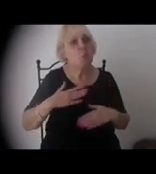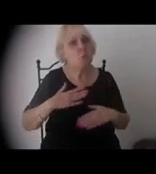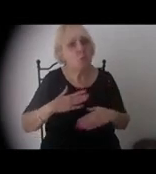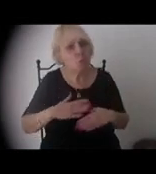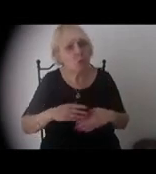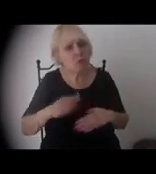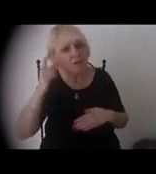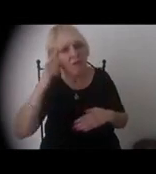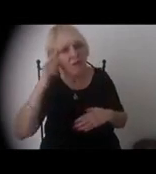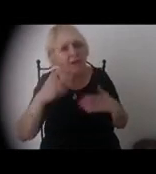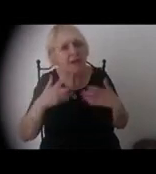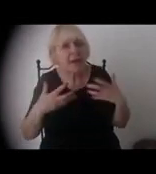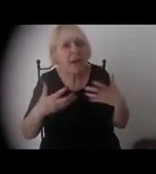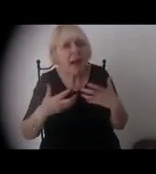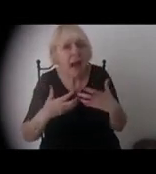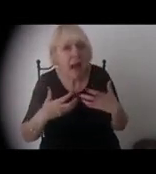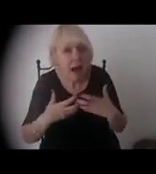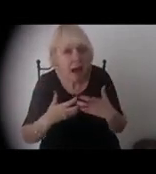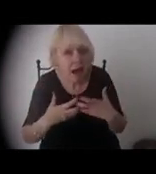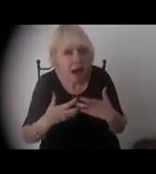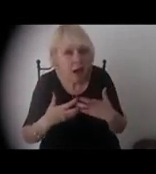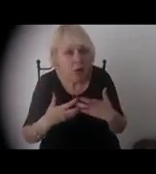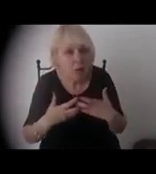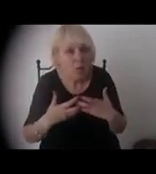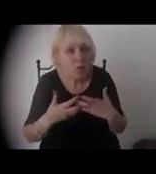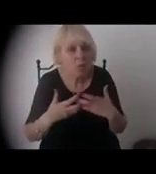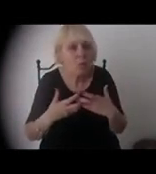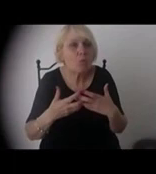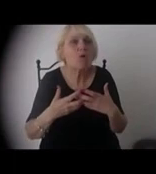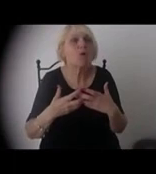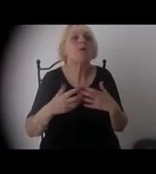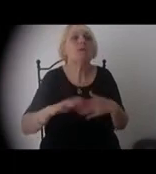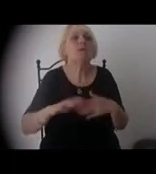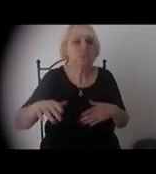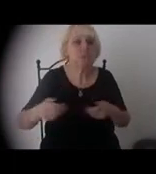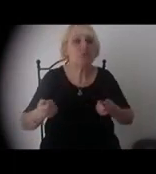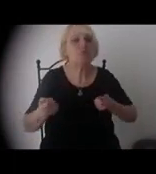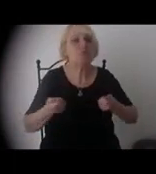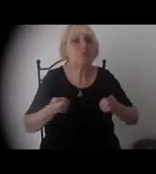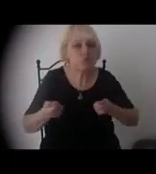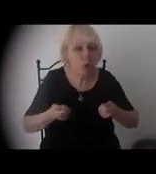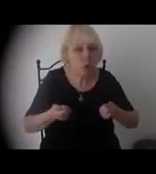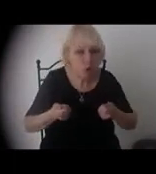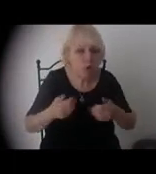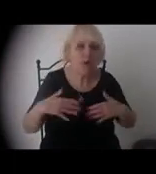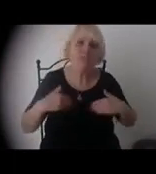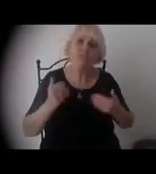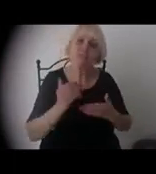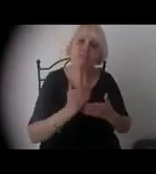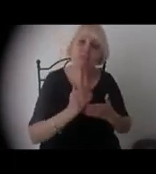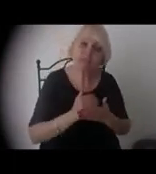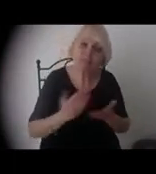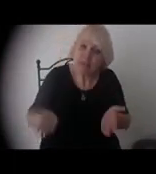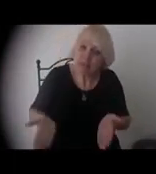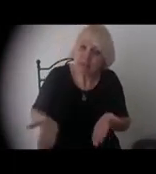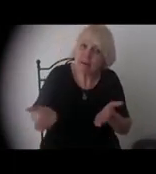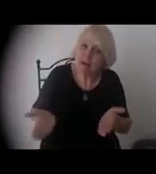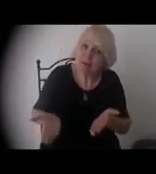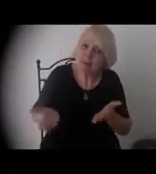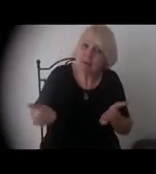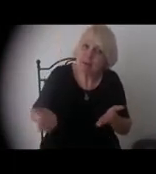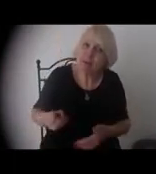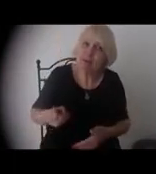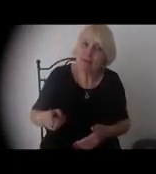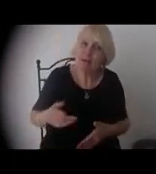our young person connectedness and a sense of control and a sense of hope, and kind of encouraging them gently to choose that bigger life, even as